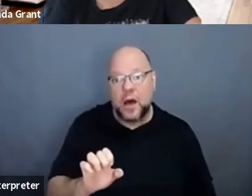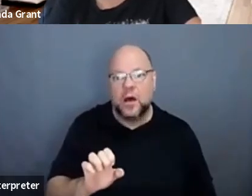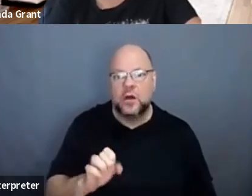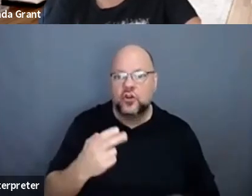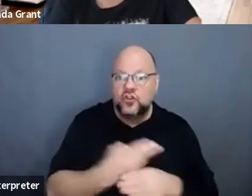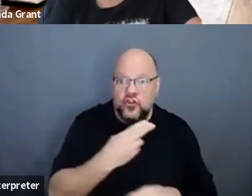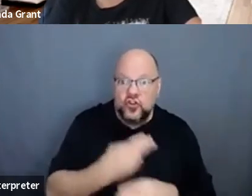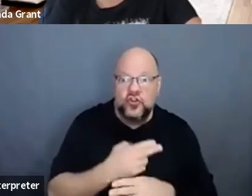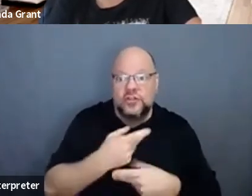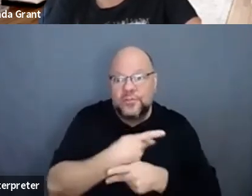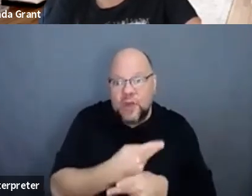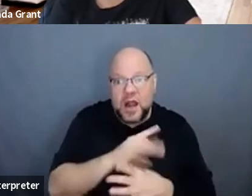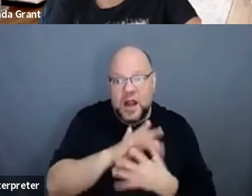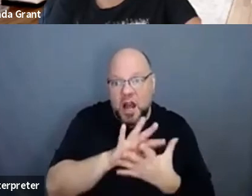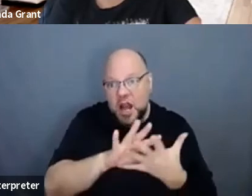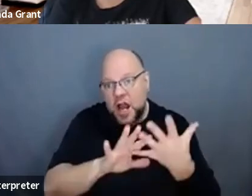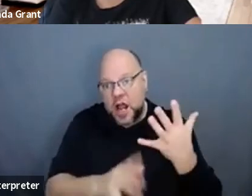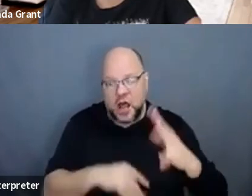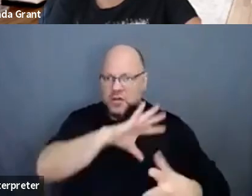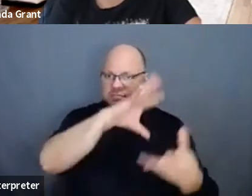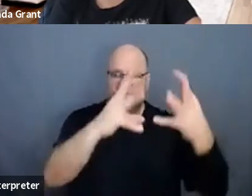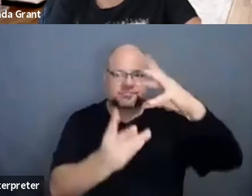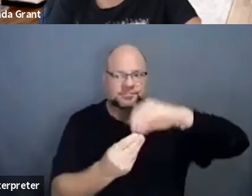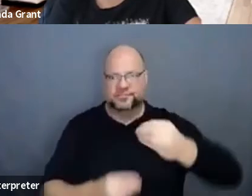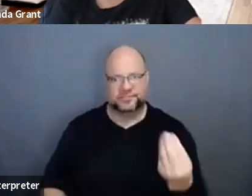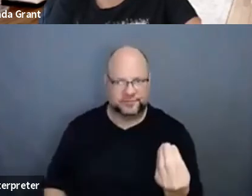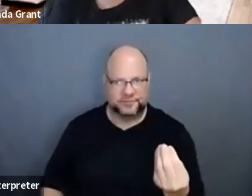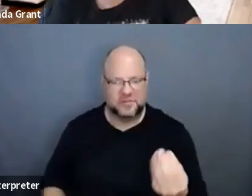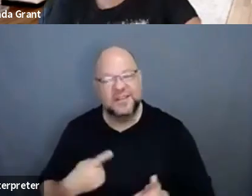the product object system. And sometimes